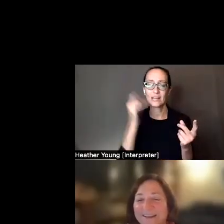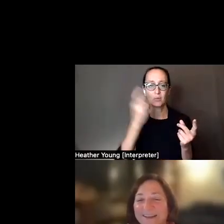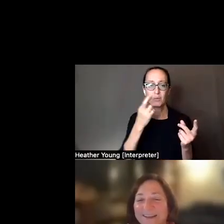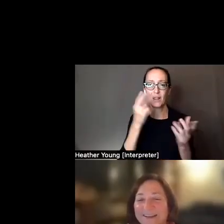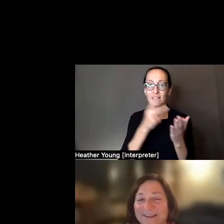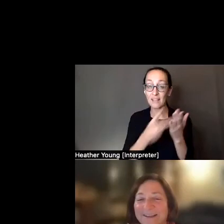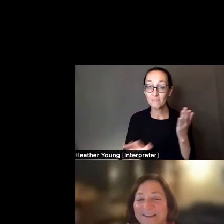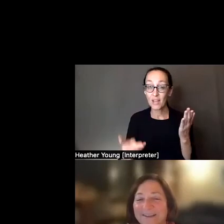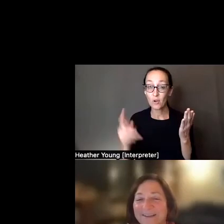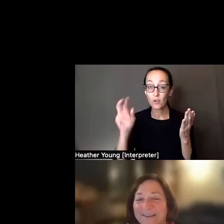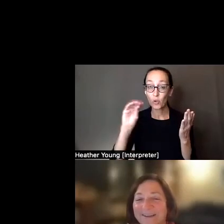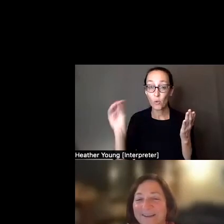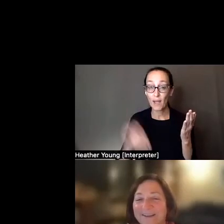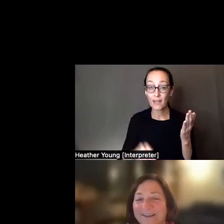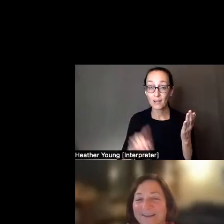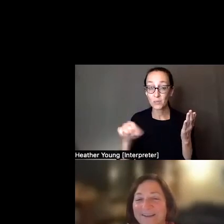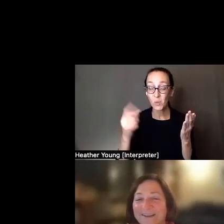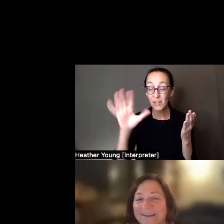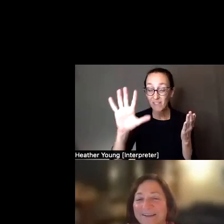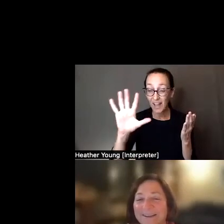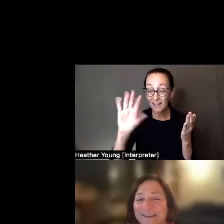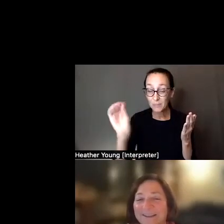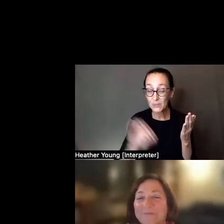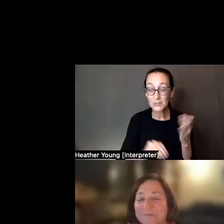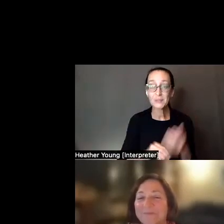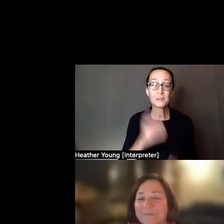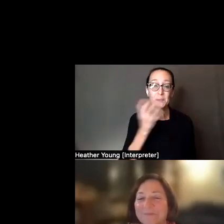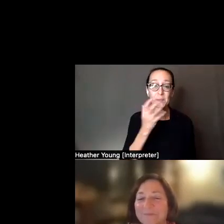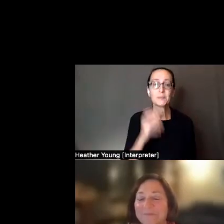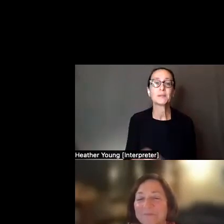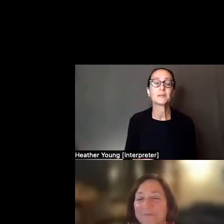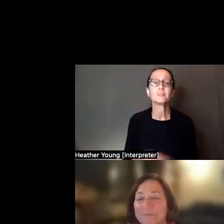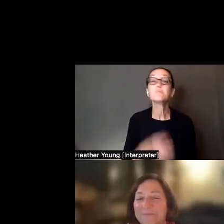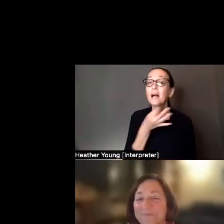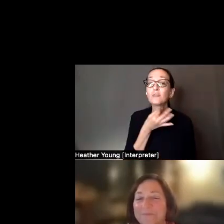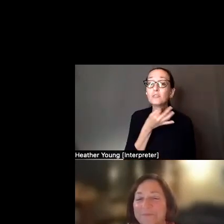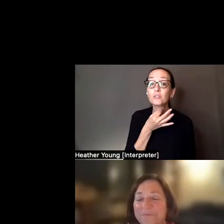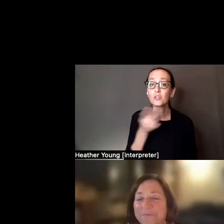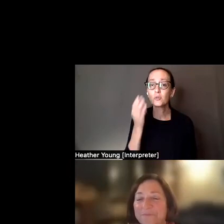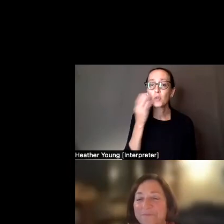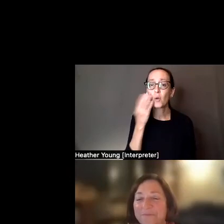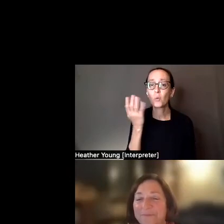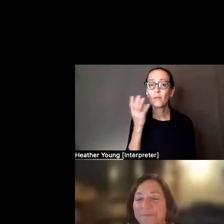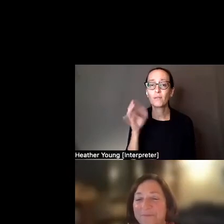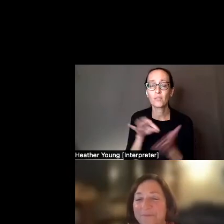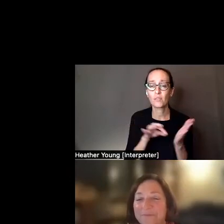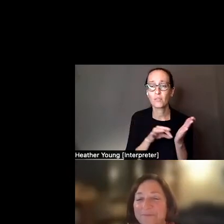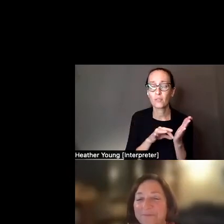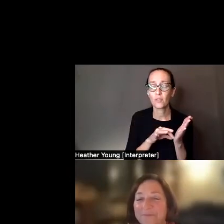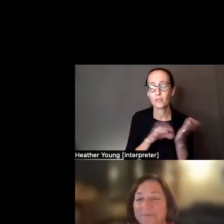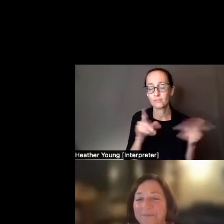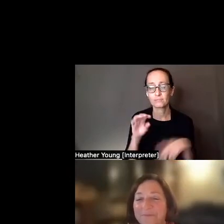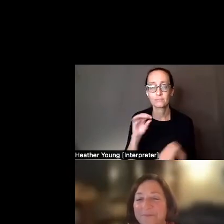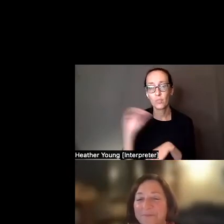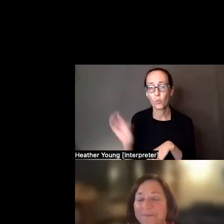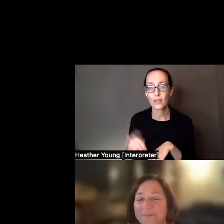rate of the device was only 5%. Out of curiosity, do you know the rates for children